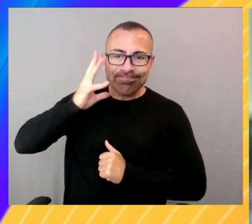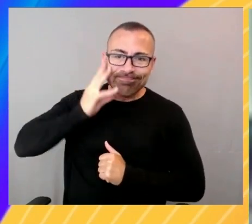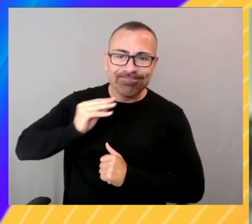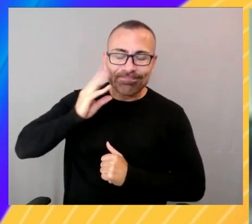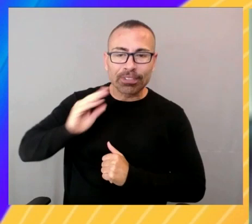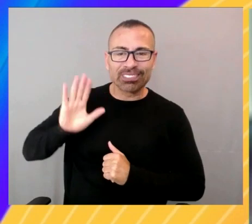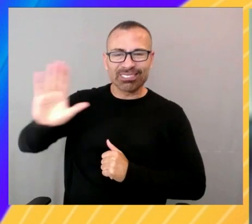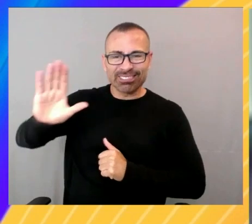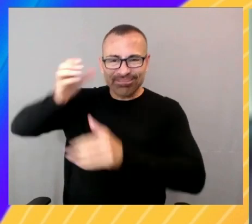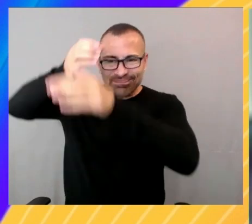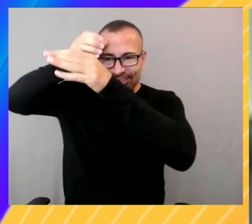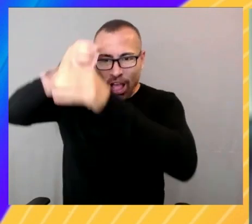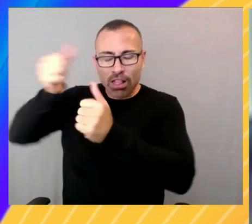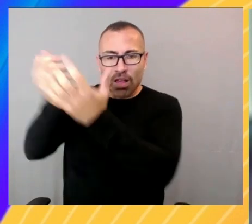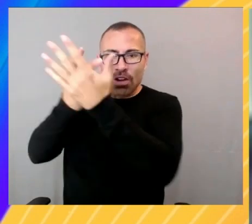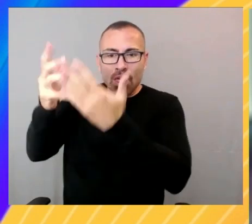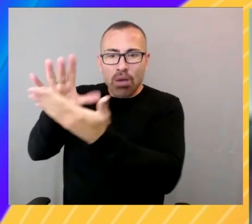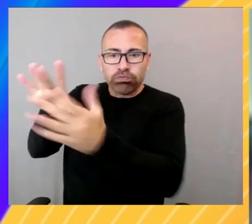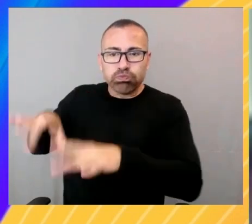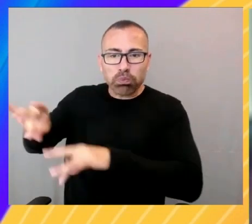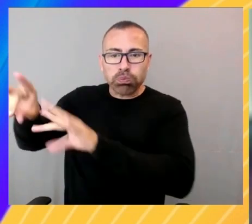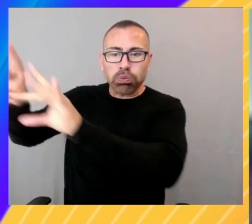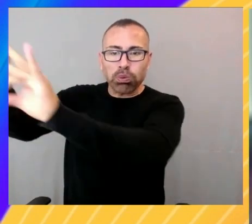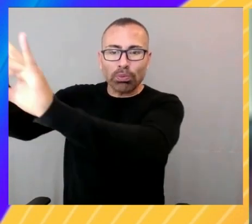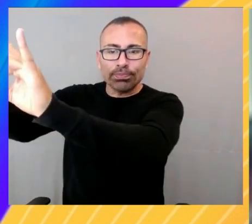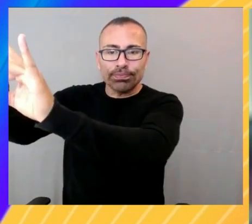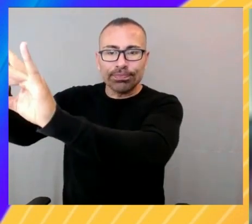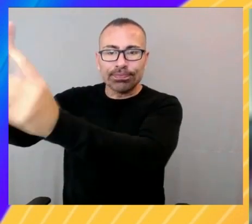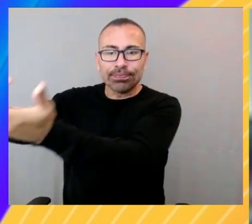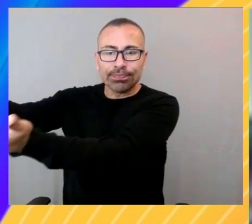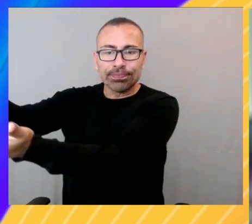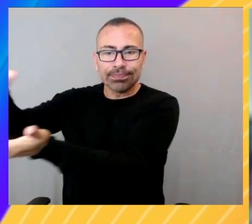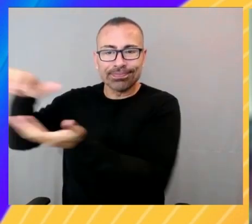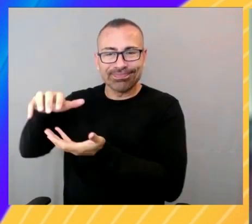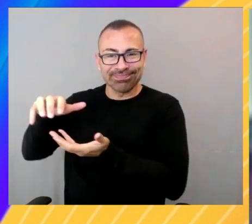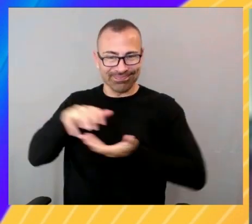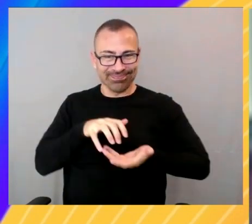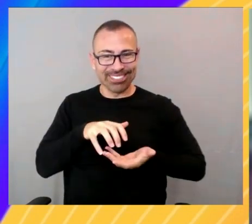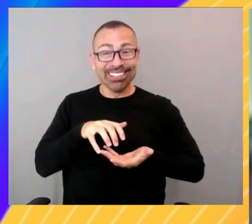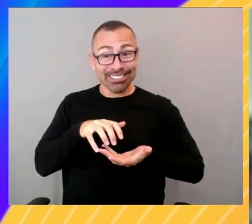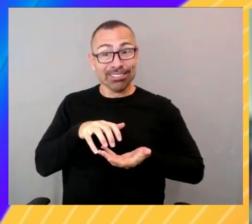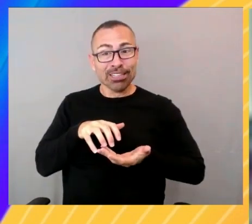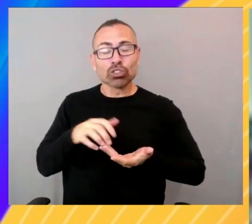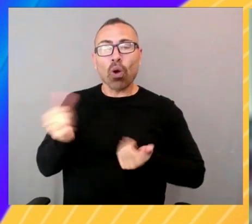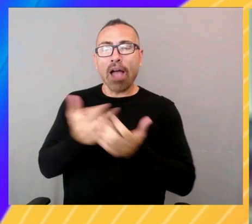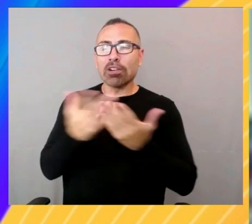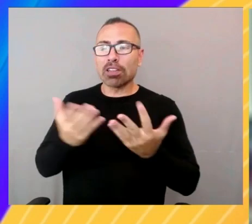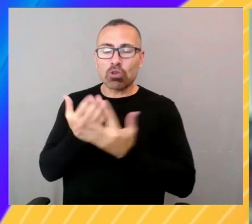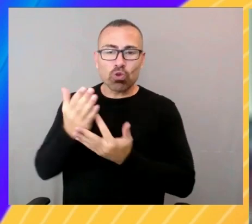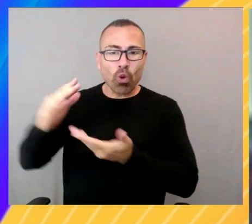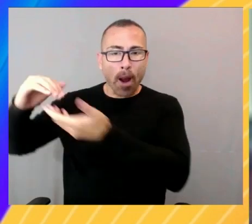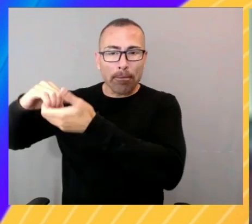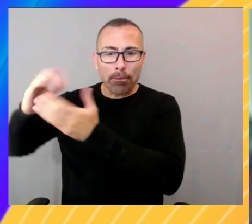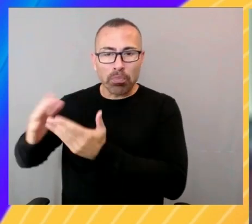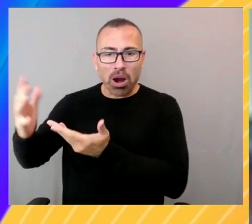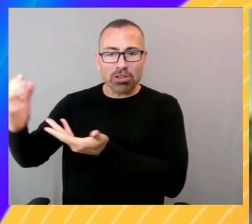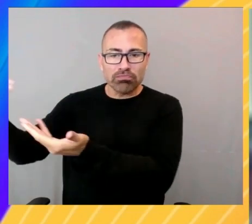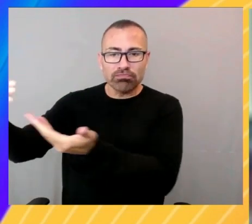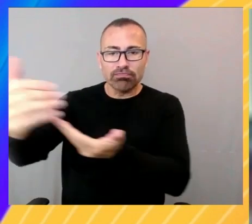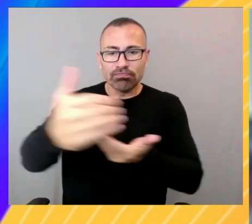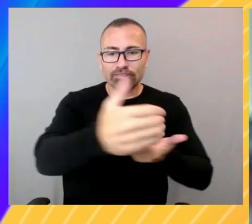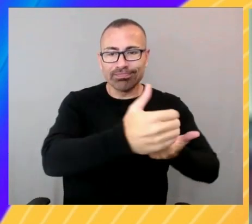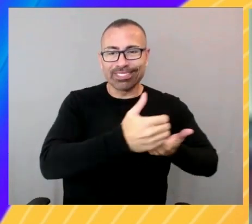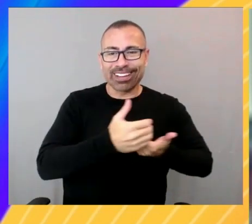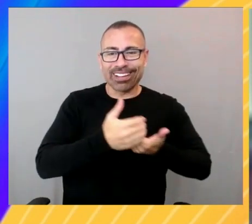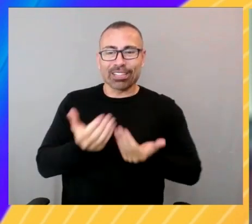sometimes the easy way, sometimes the hard way, those have been packaged up through our partners and our AWS teams to help our customers be successful. Even